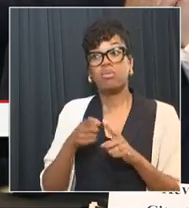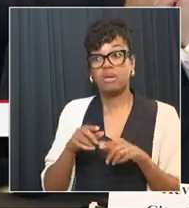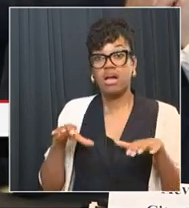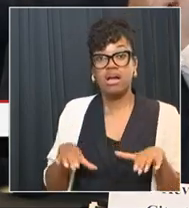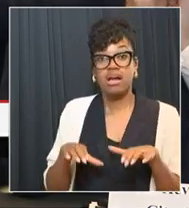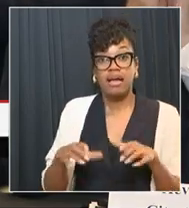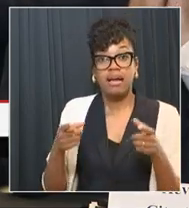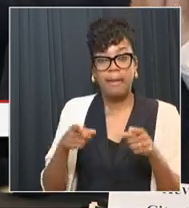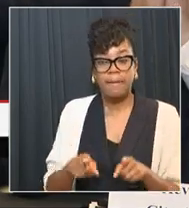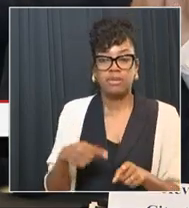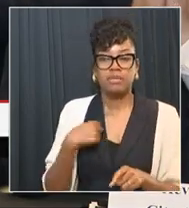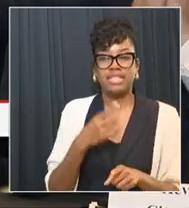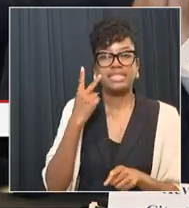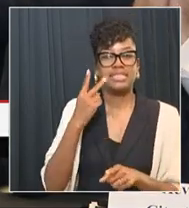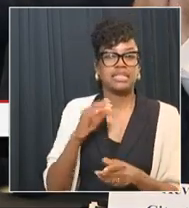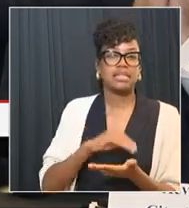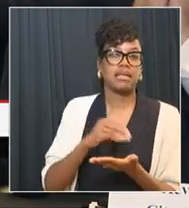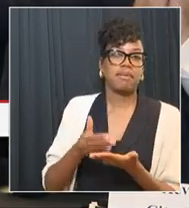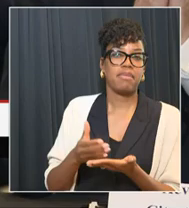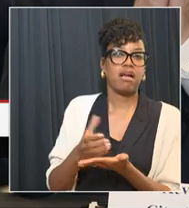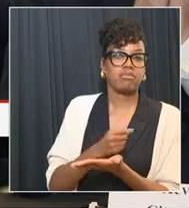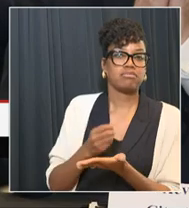scored.